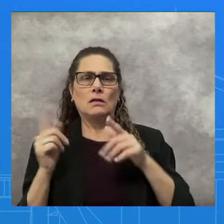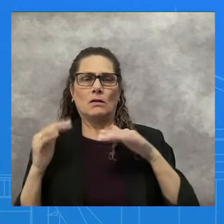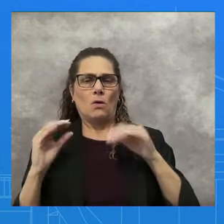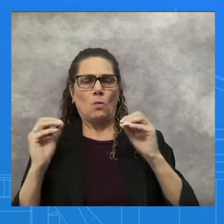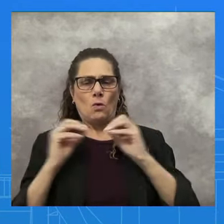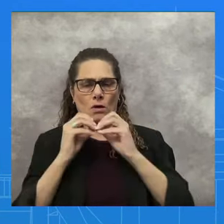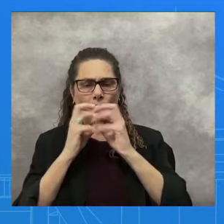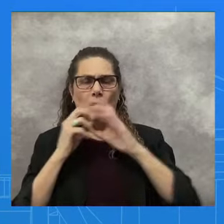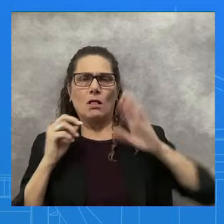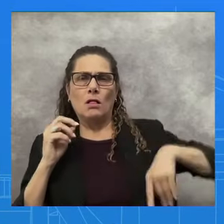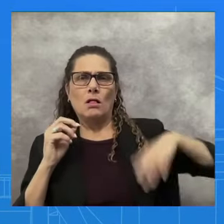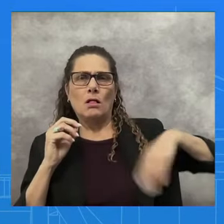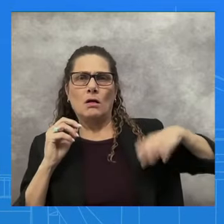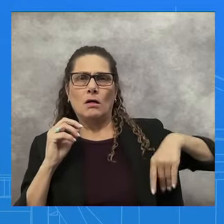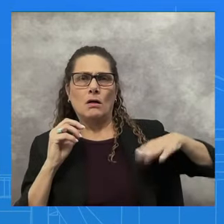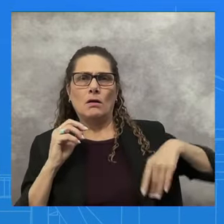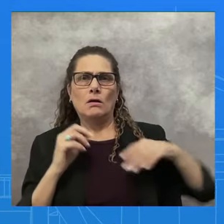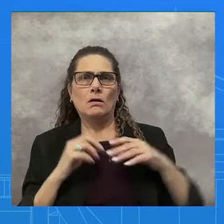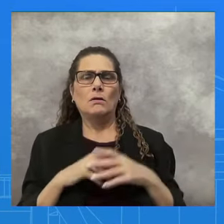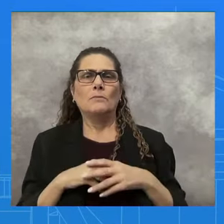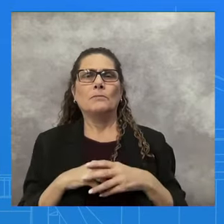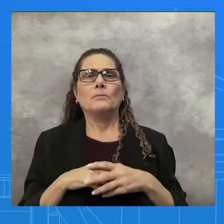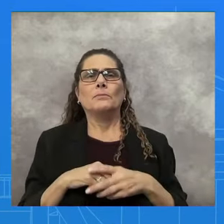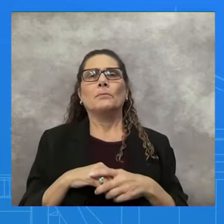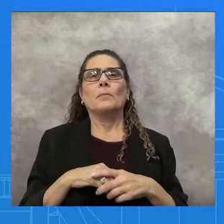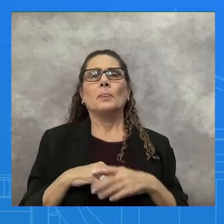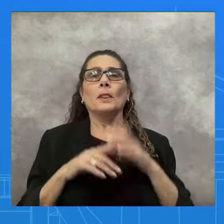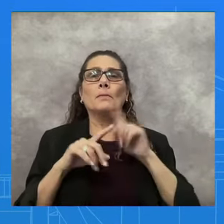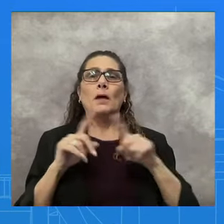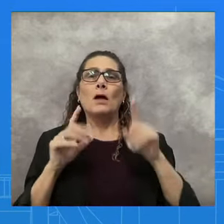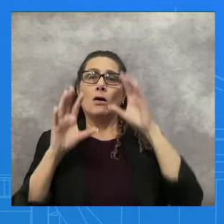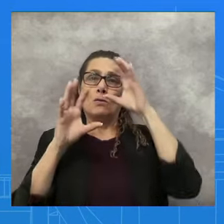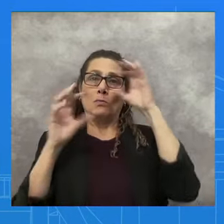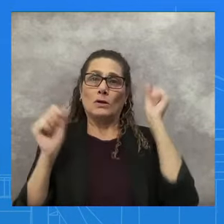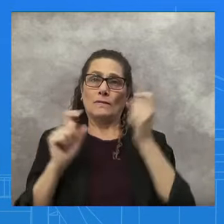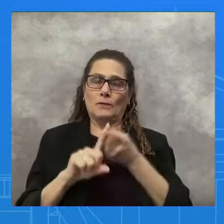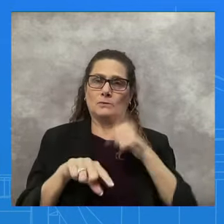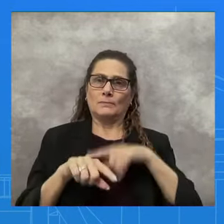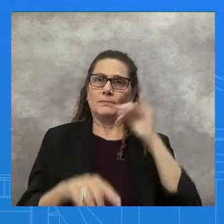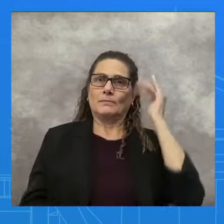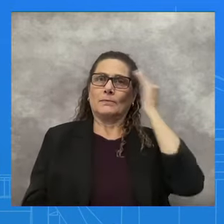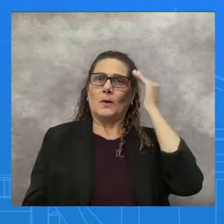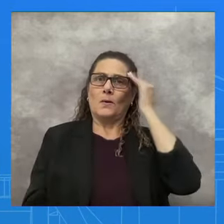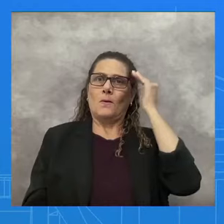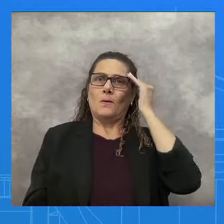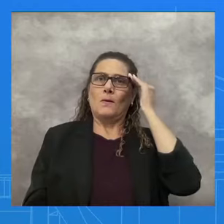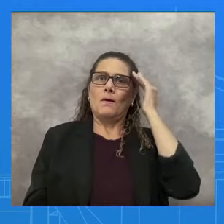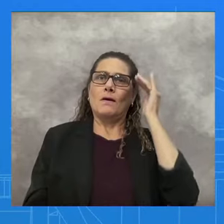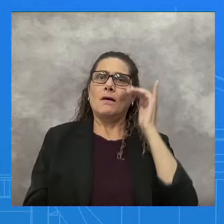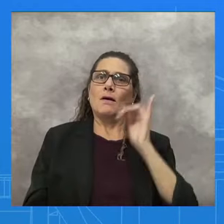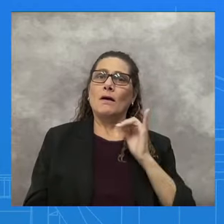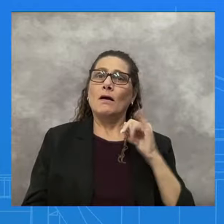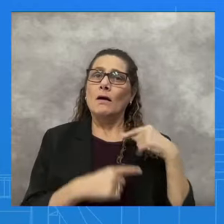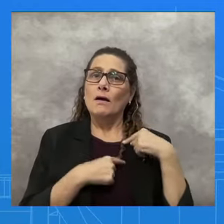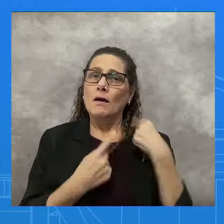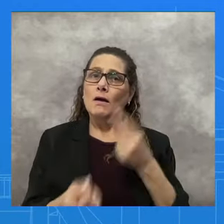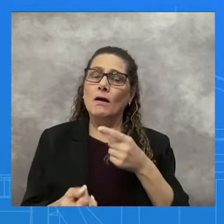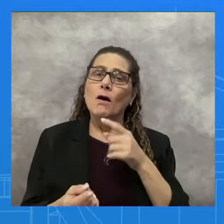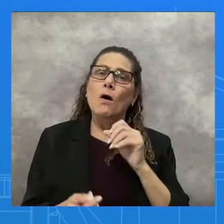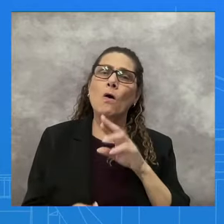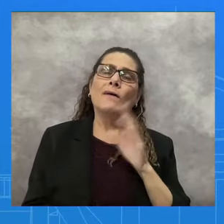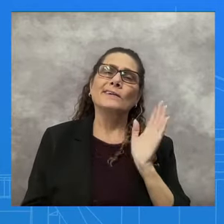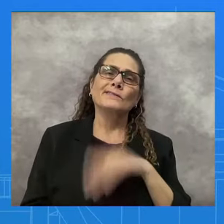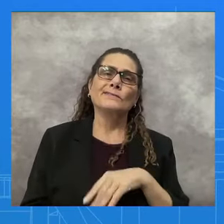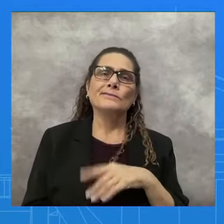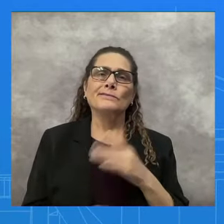was the President first informed of this threat, and what's been his level of interest or concern? I don't have a specific date on the calendar.